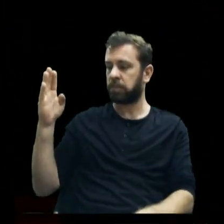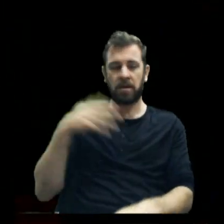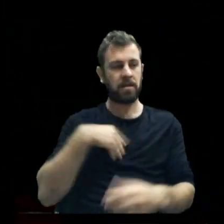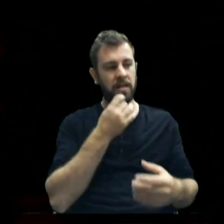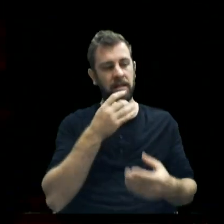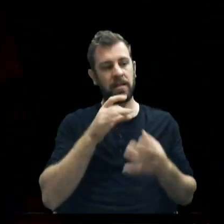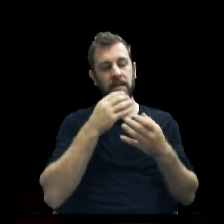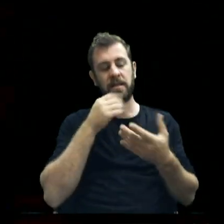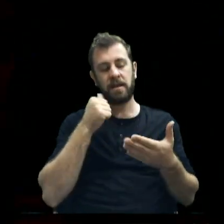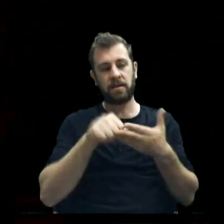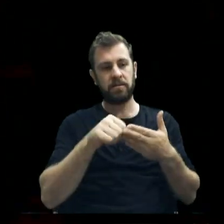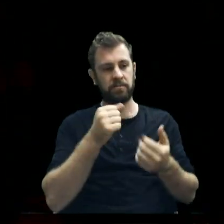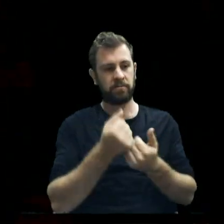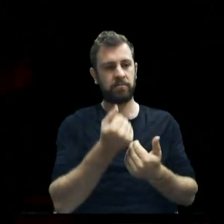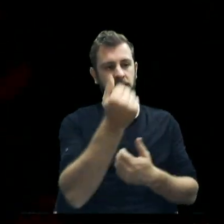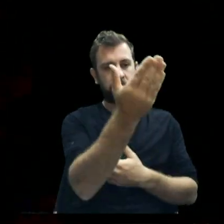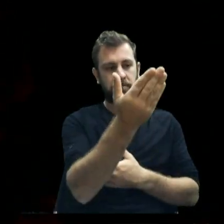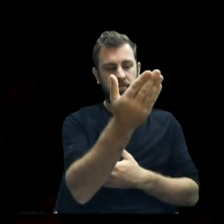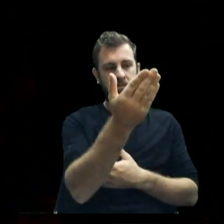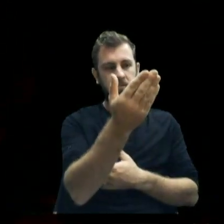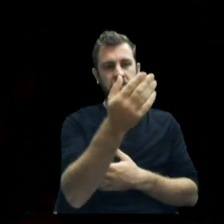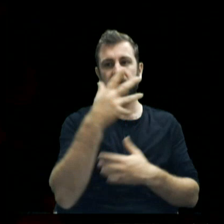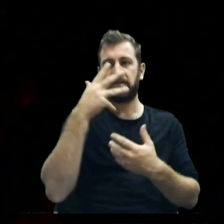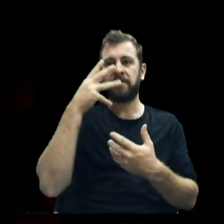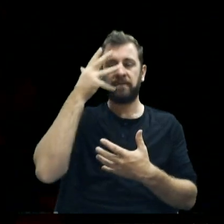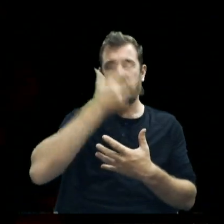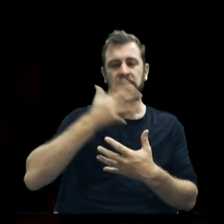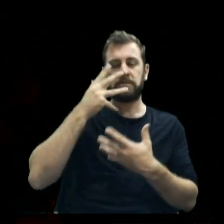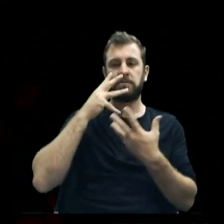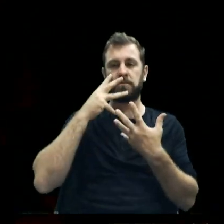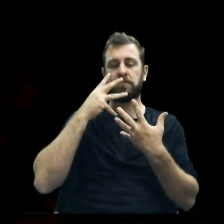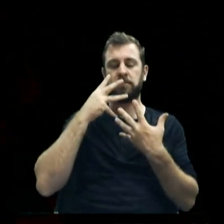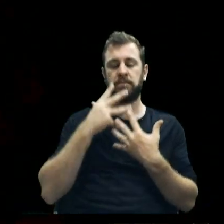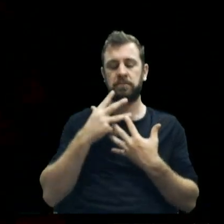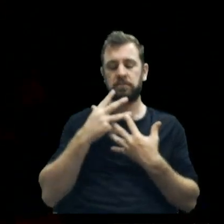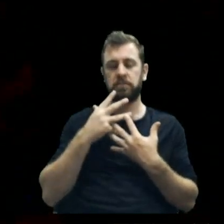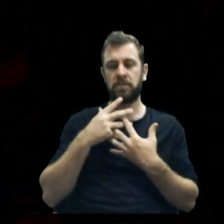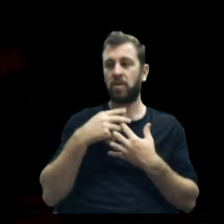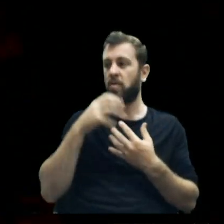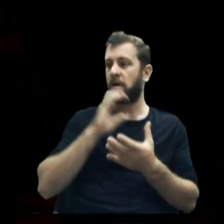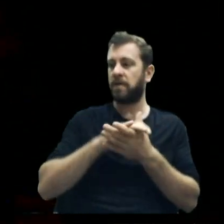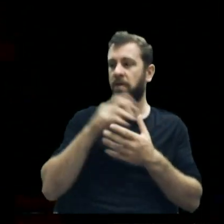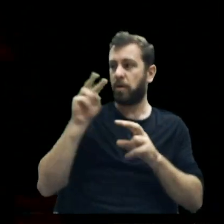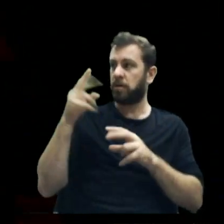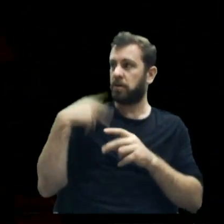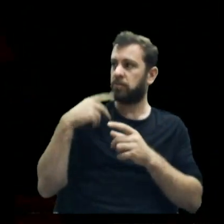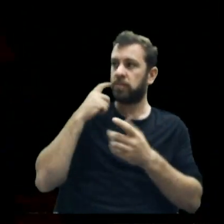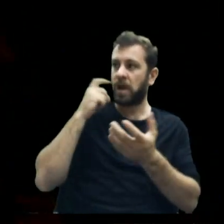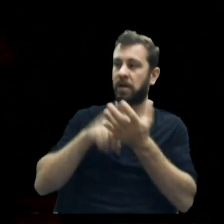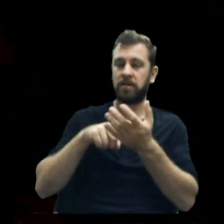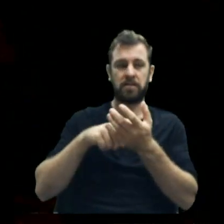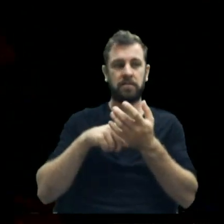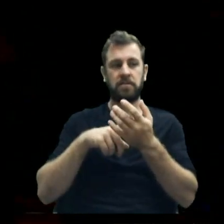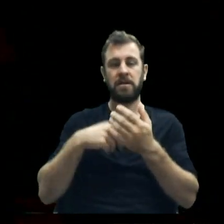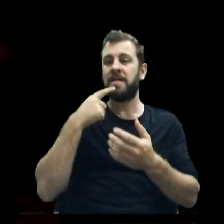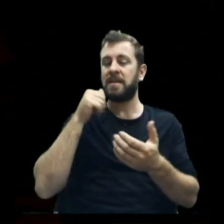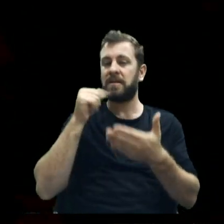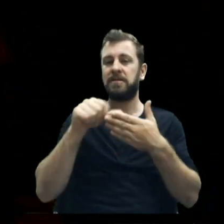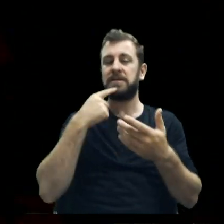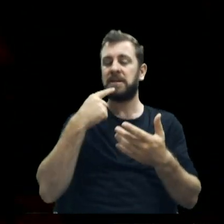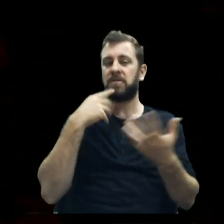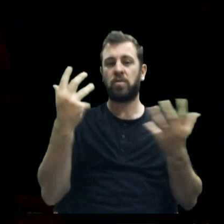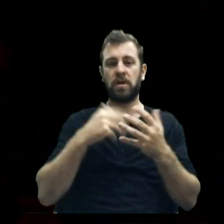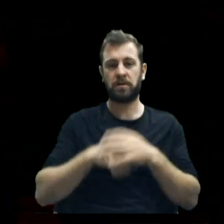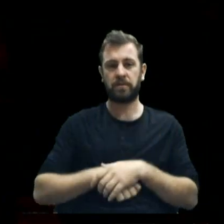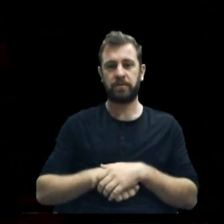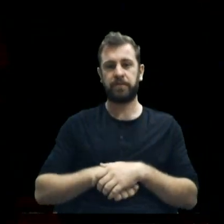Habib opens the letter, his face drops. His wife is watching every reaction on his face. The letter begins by saying, Min Hussein ibn